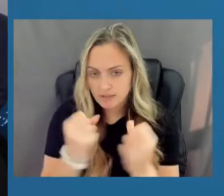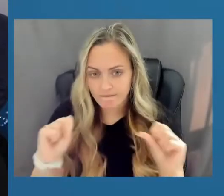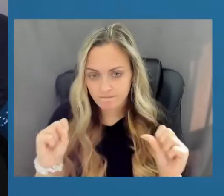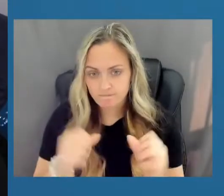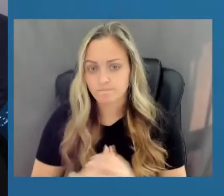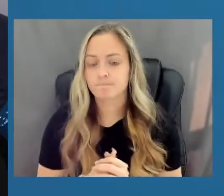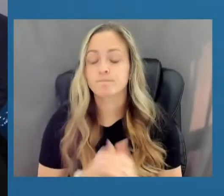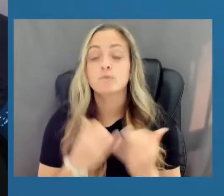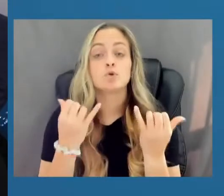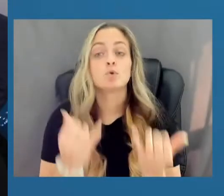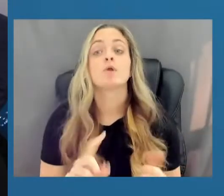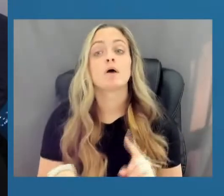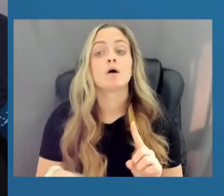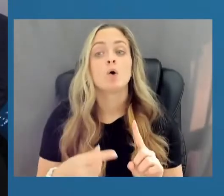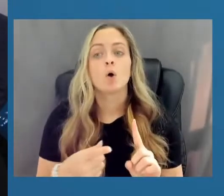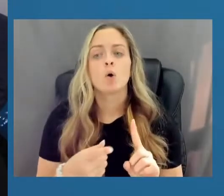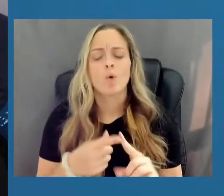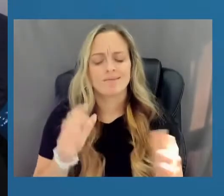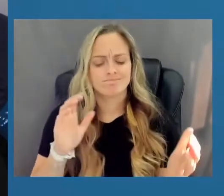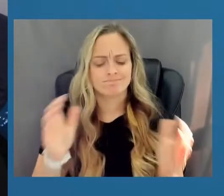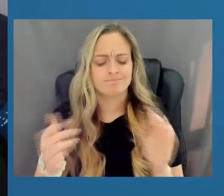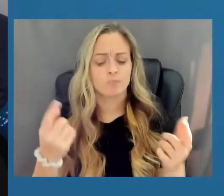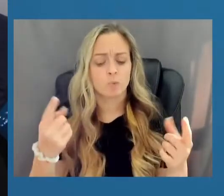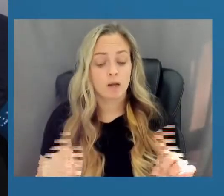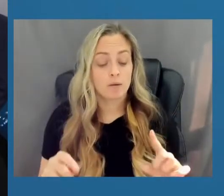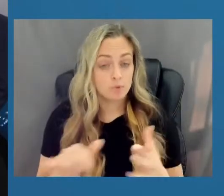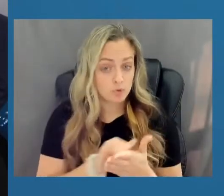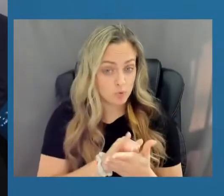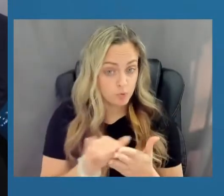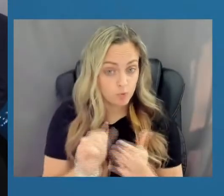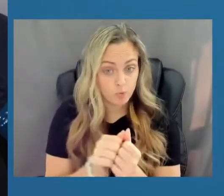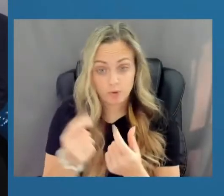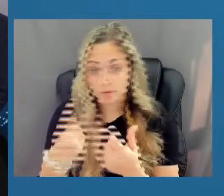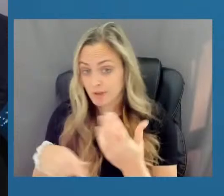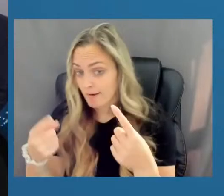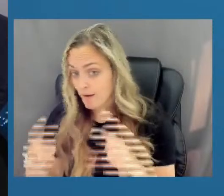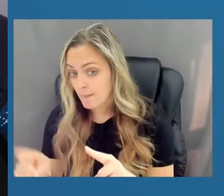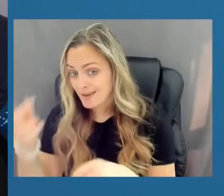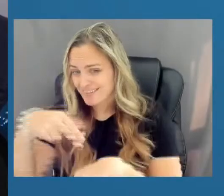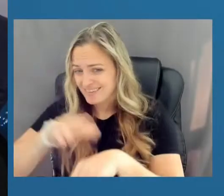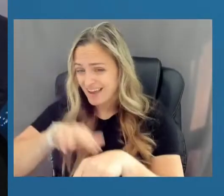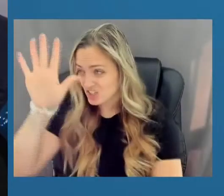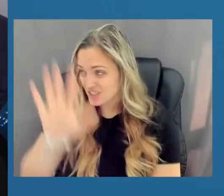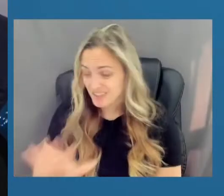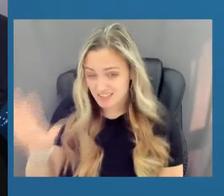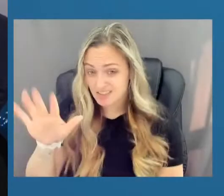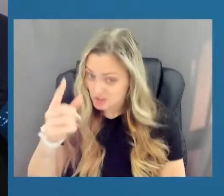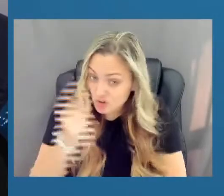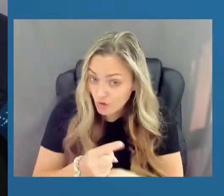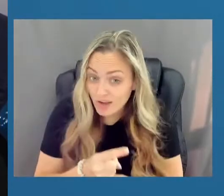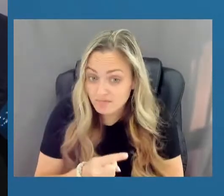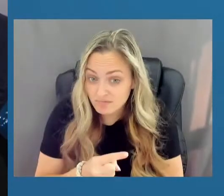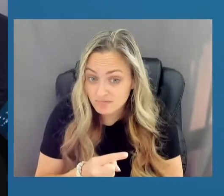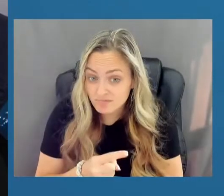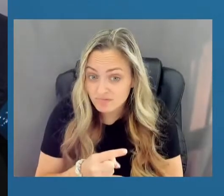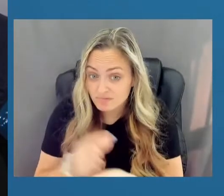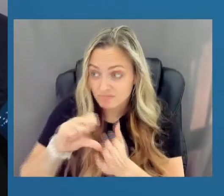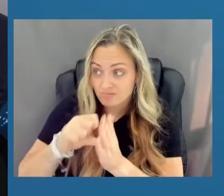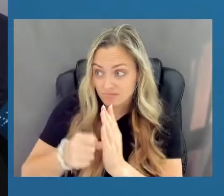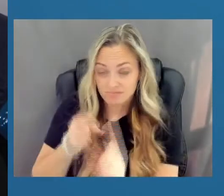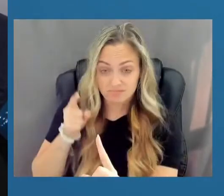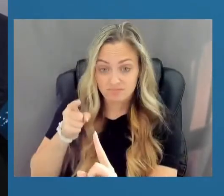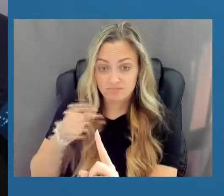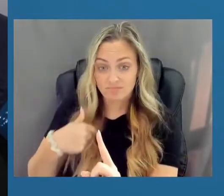when we contrast what happens in New York with what is happening on a national level, Governor, you're right to point it out. I was